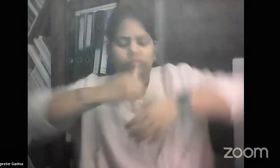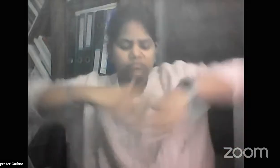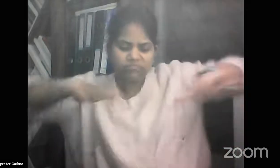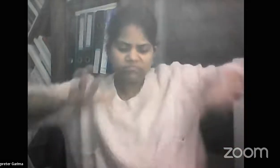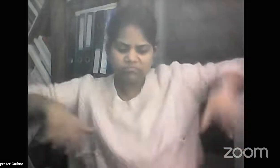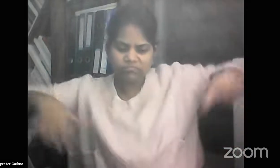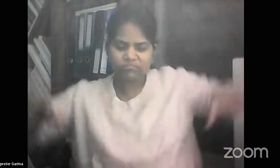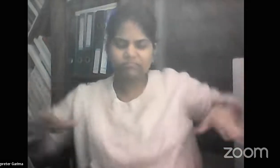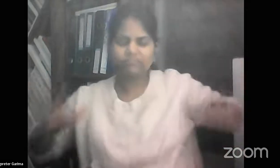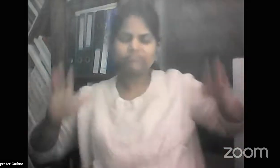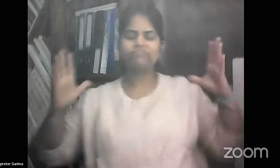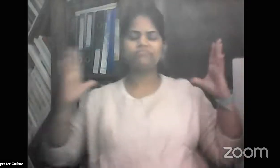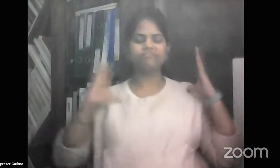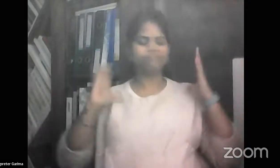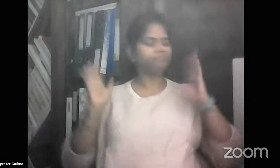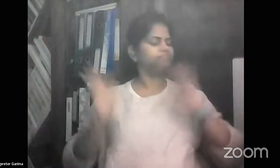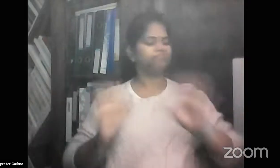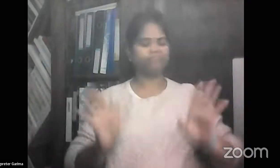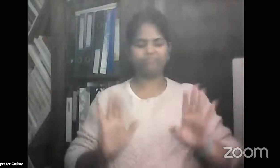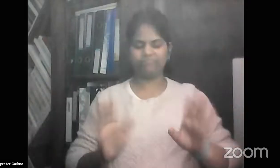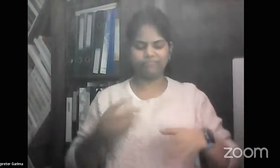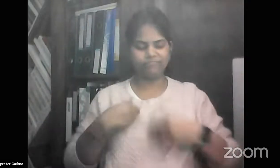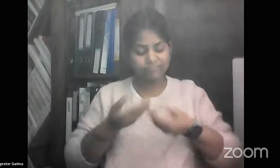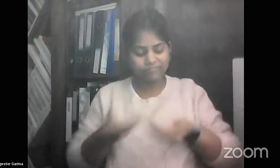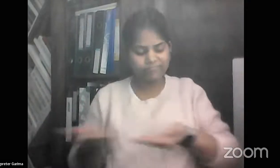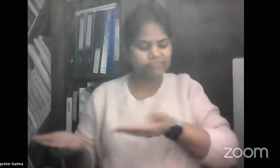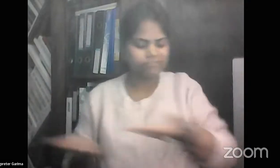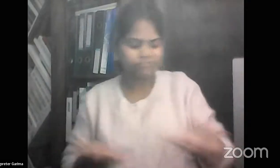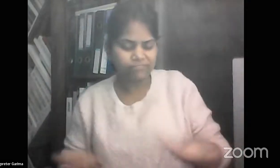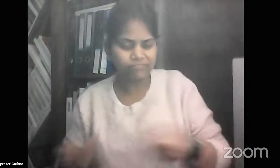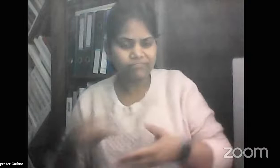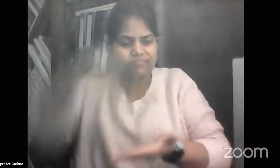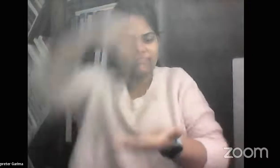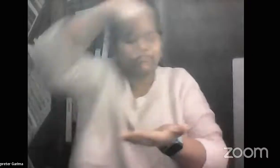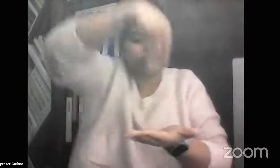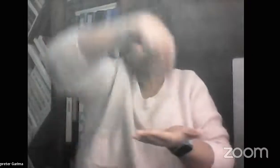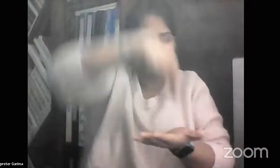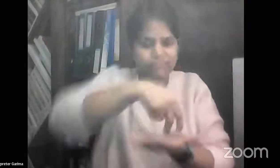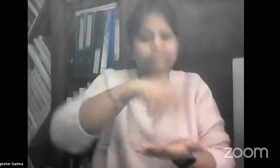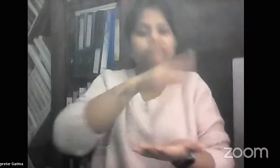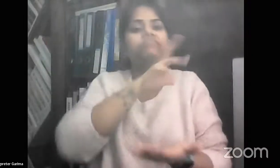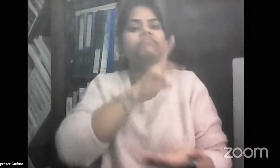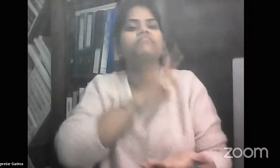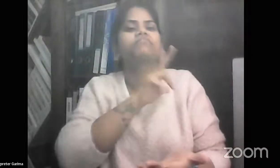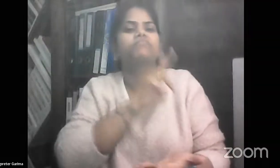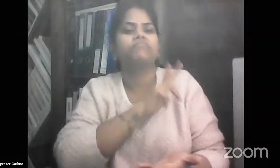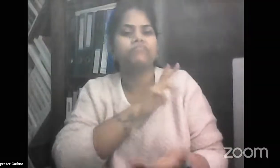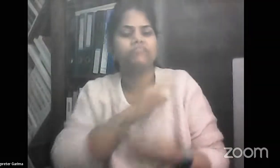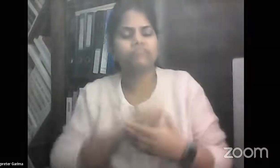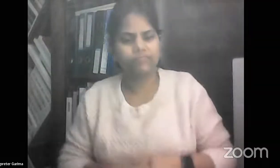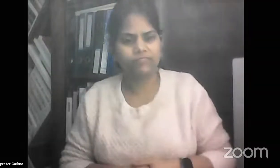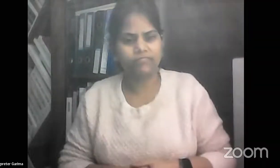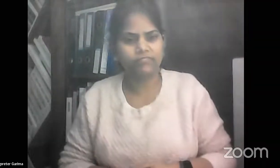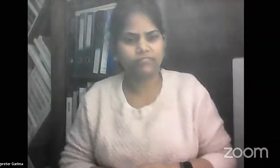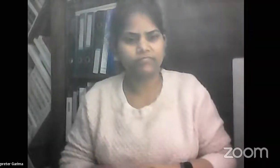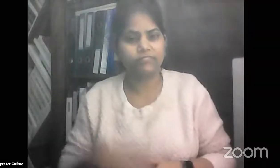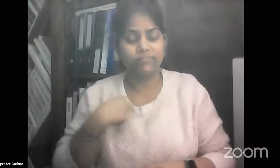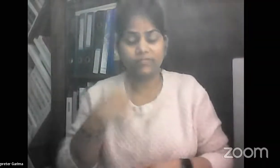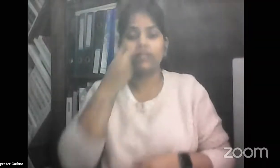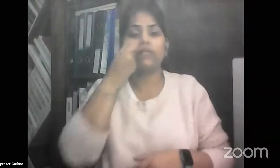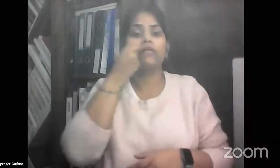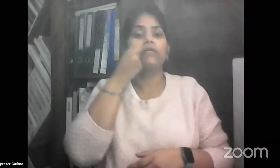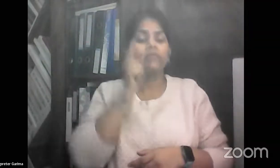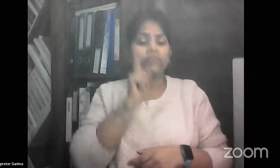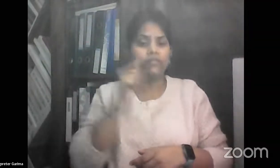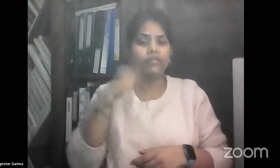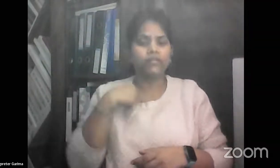rest. They also serve who only stand and wait. Well, it is my father who drew our